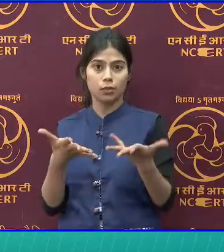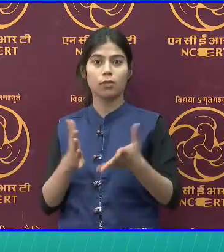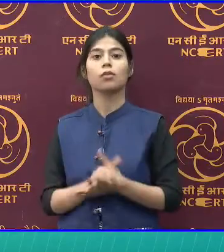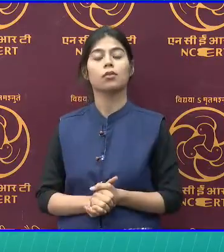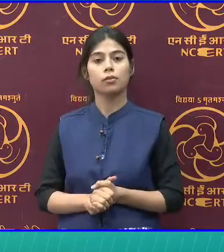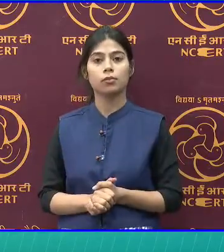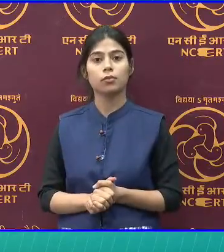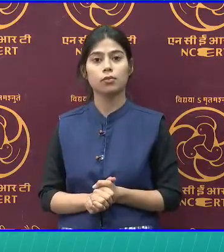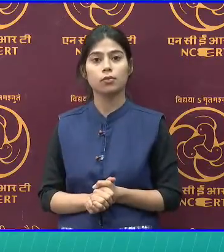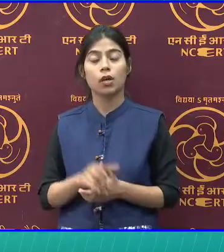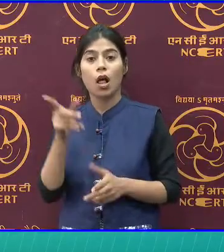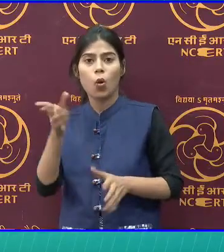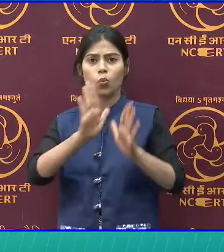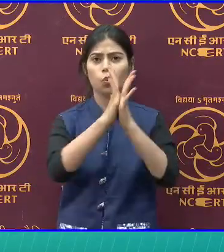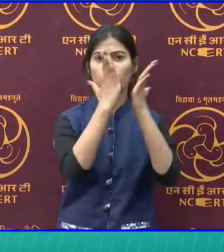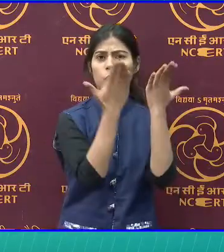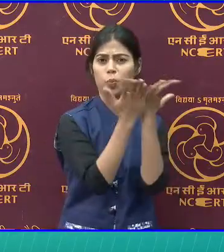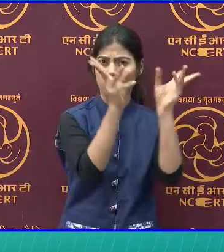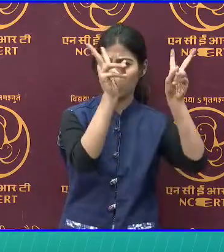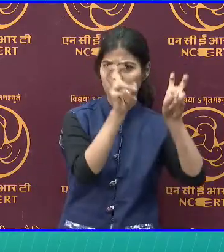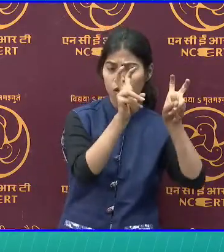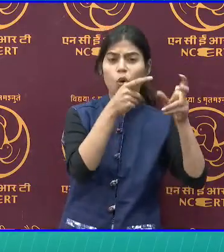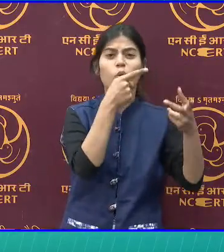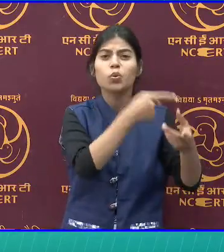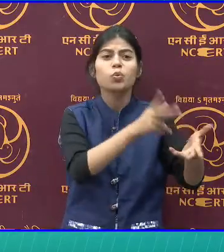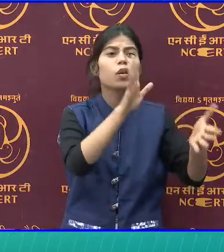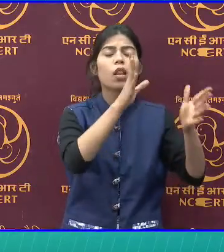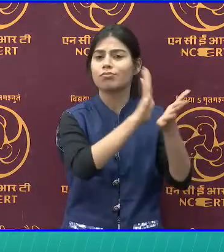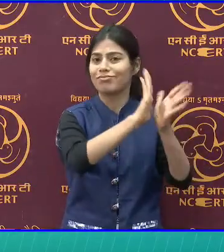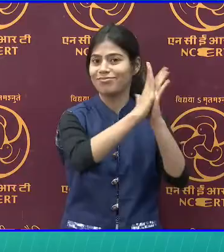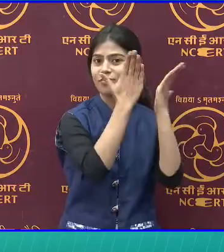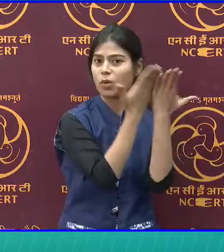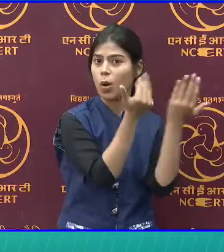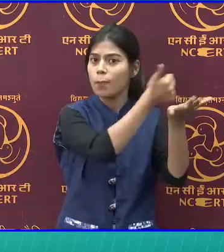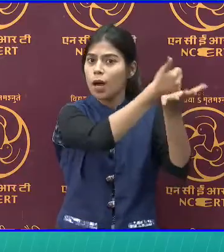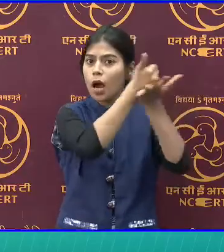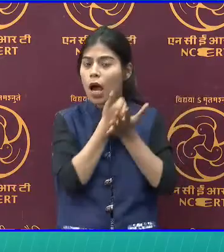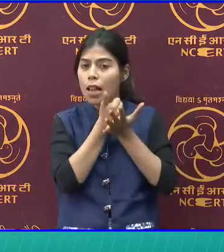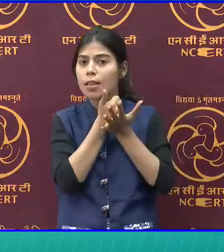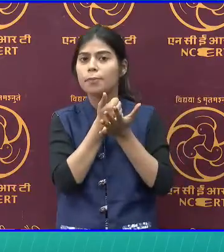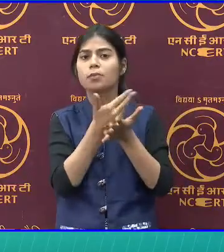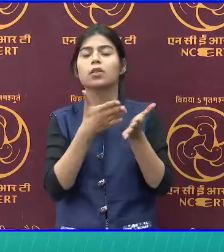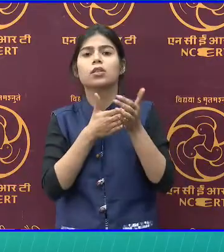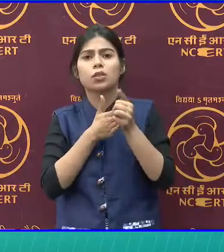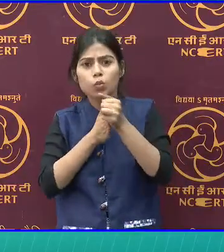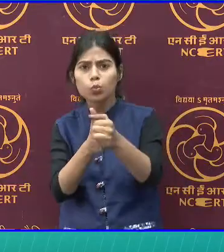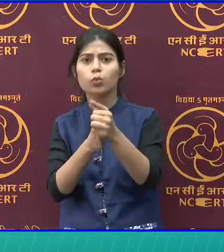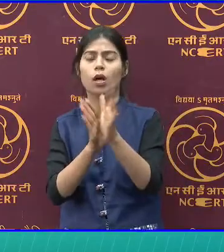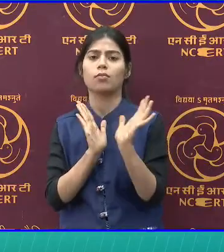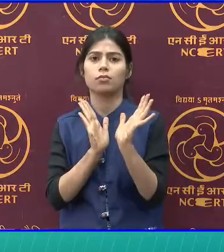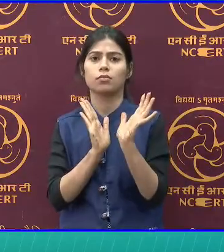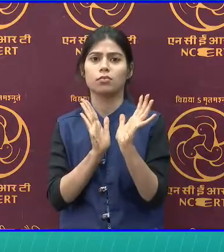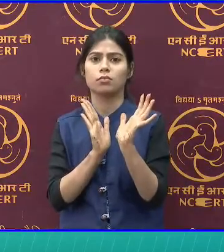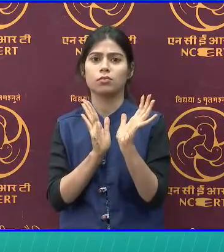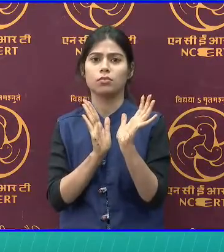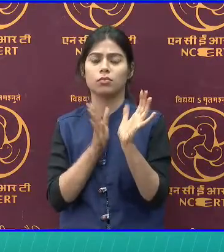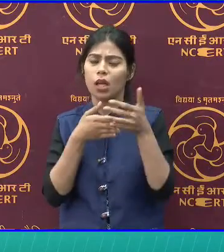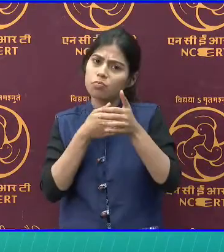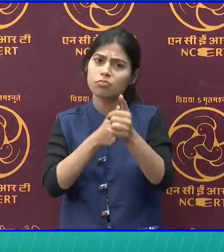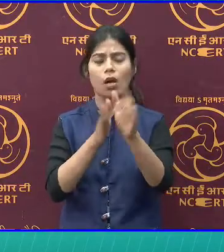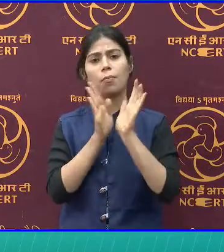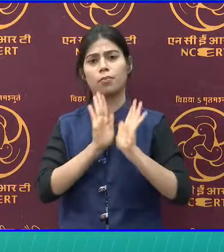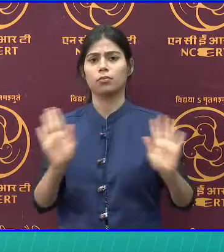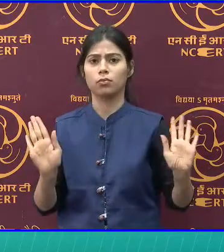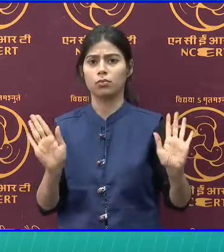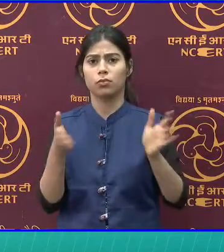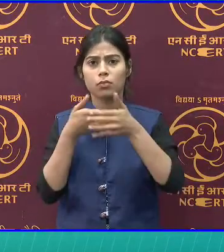the textbook as the only source of learning actually. Right. So if this they is just a guide. It's a guide actually. They can identify, see